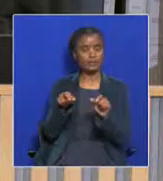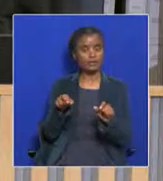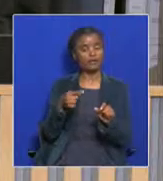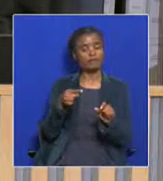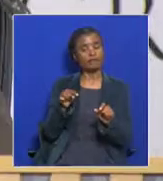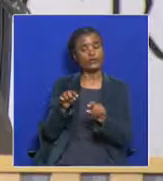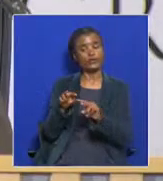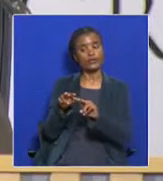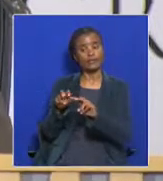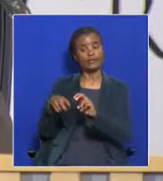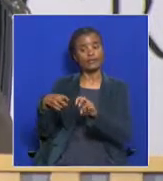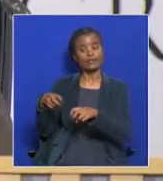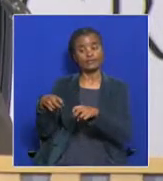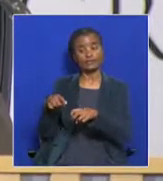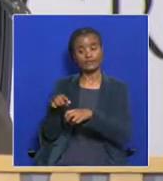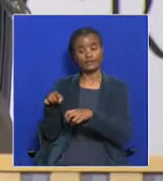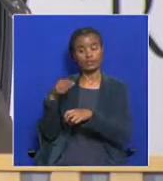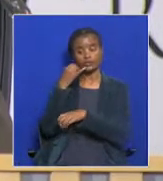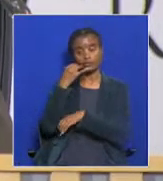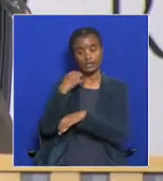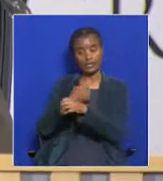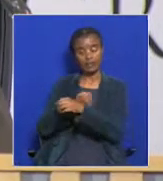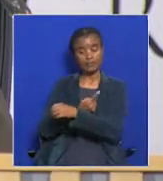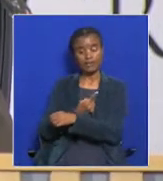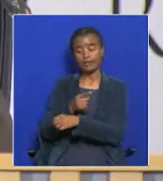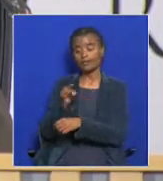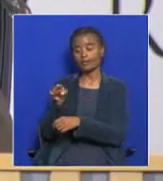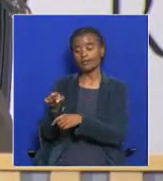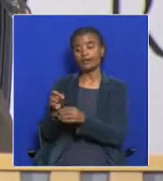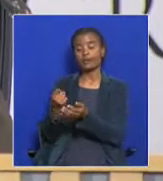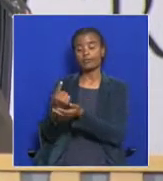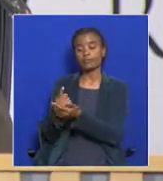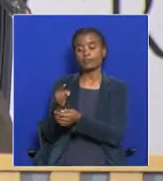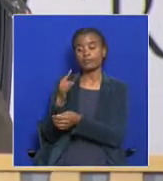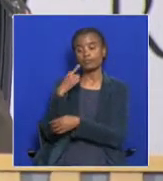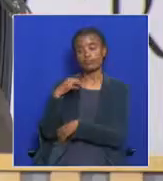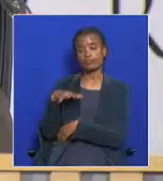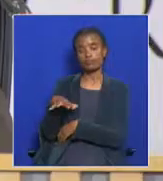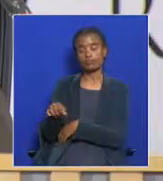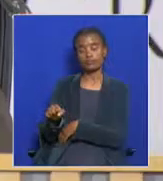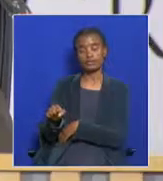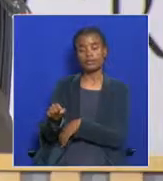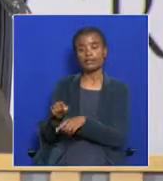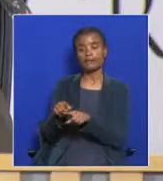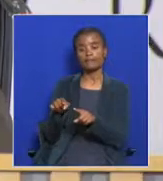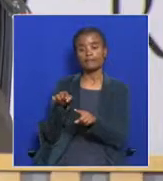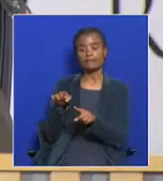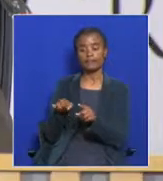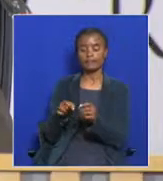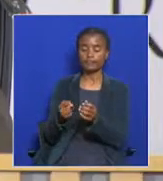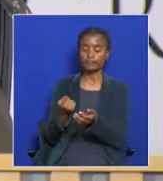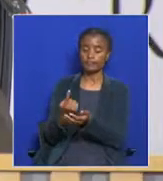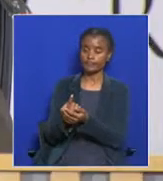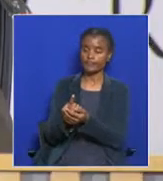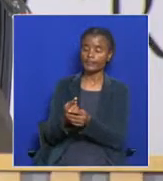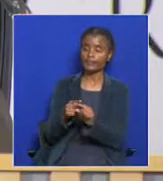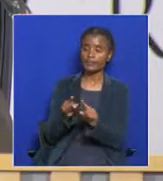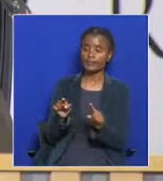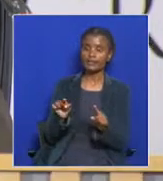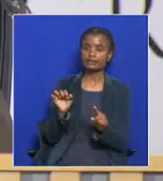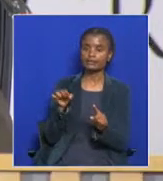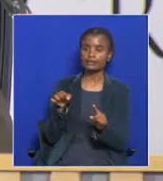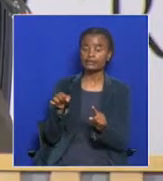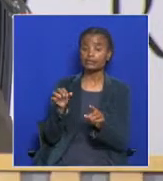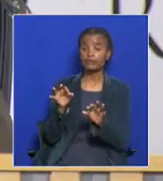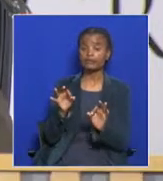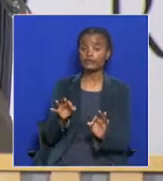Shepstone. Ultimately, head office took over that, which was foreseeable. Although we did not officially investigate it,